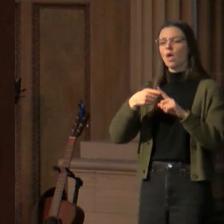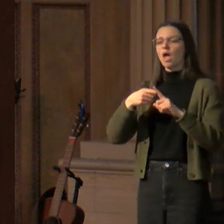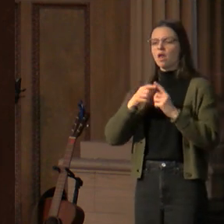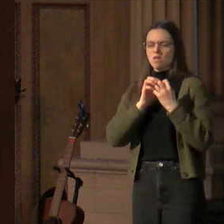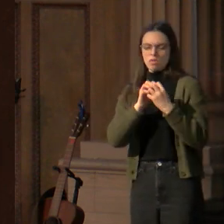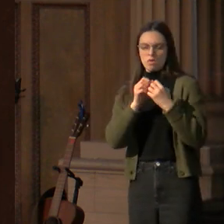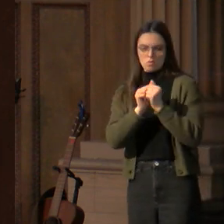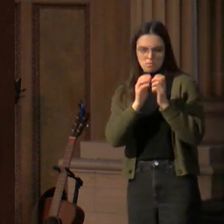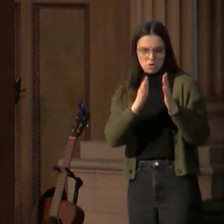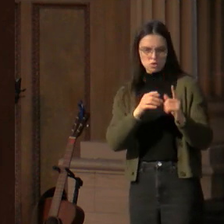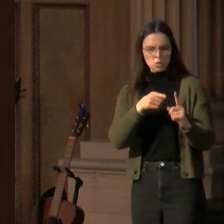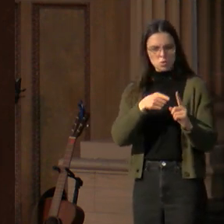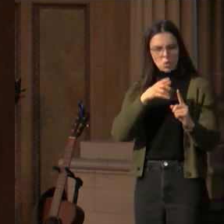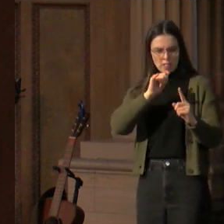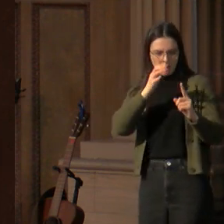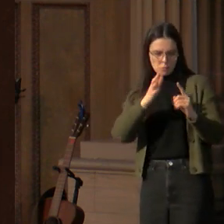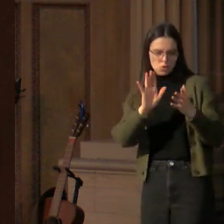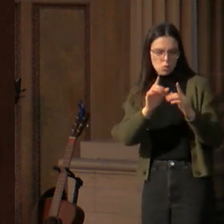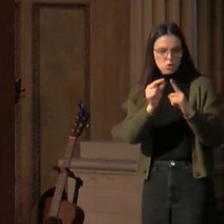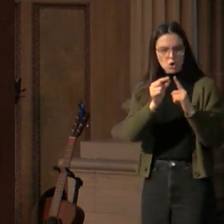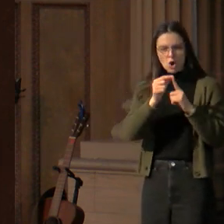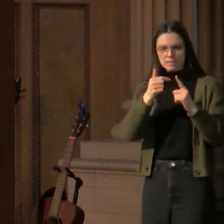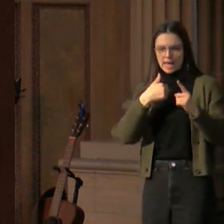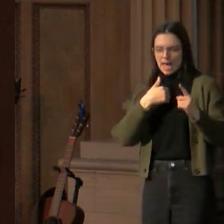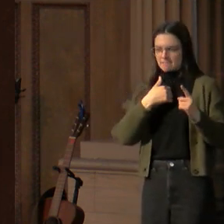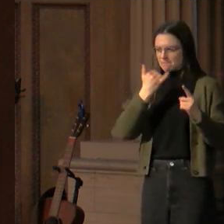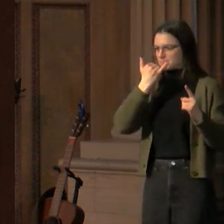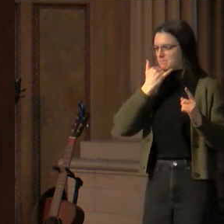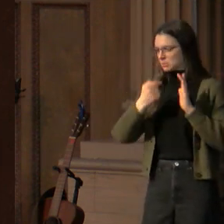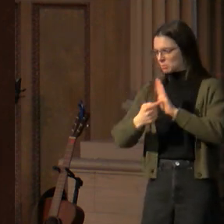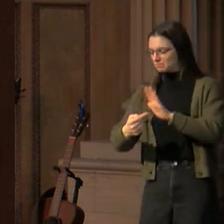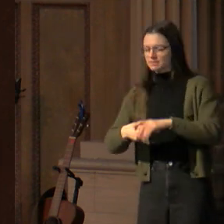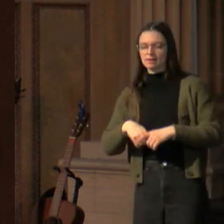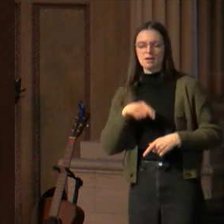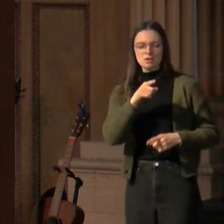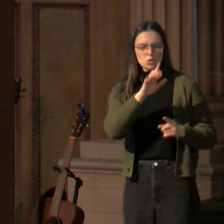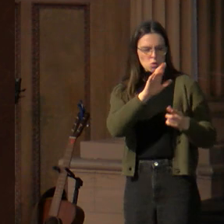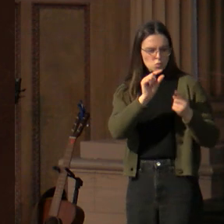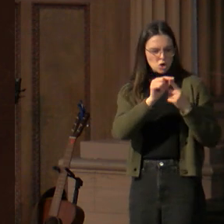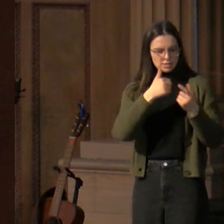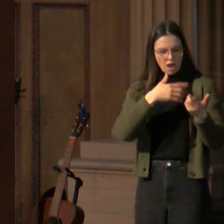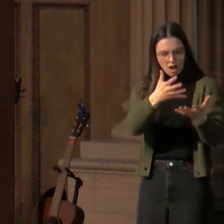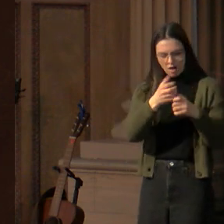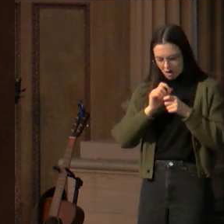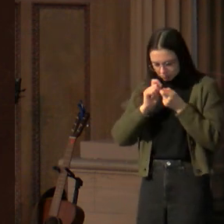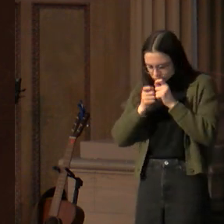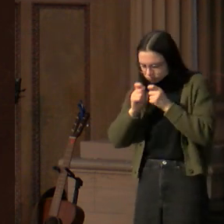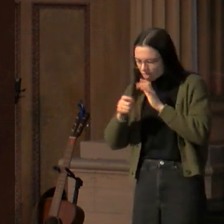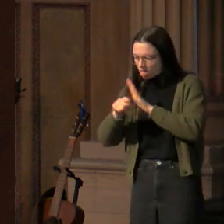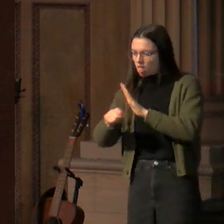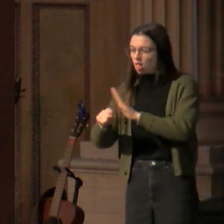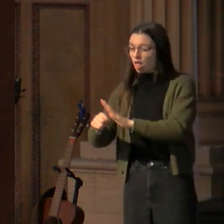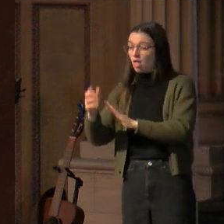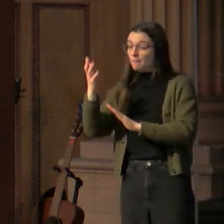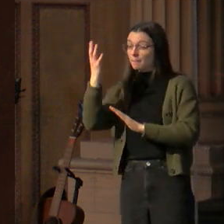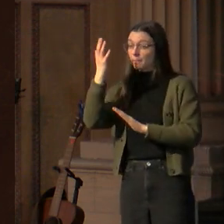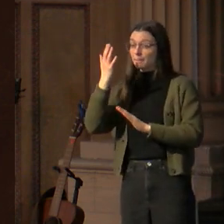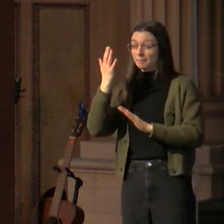the other person's words so that we can argue past each other because at a certain point we're just trying to win, we're not aiming toward reconciliation.